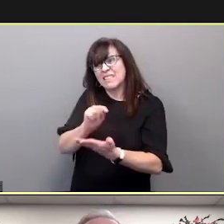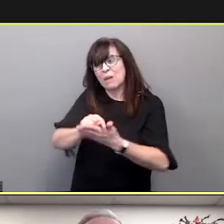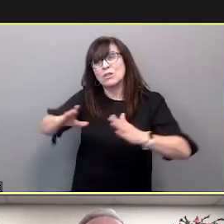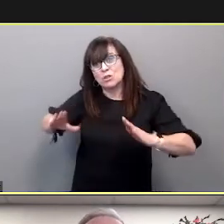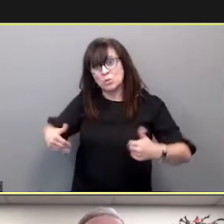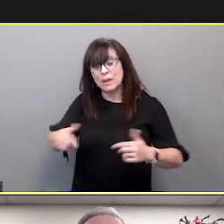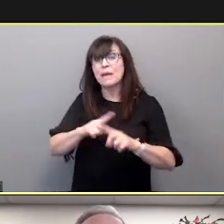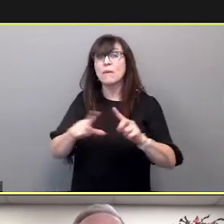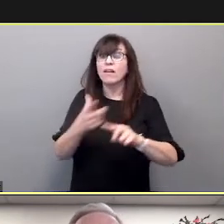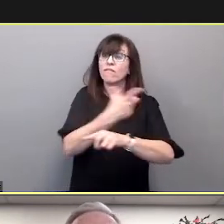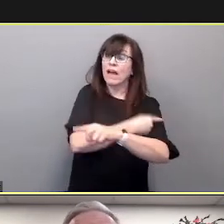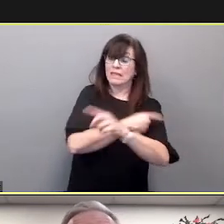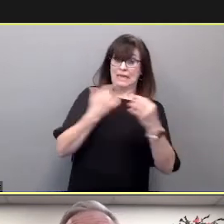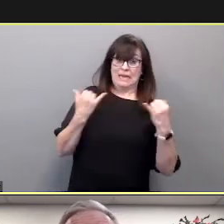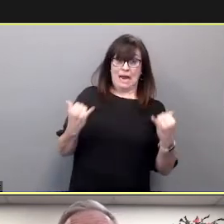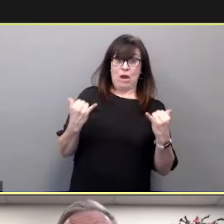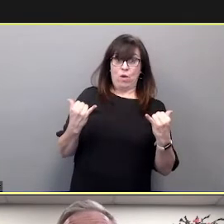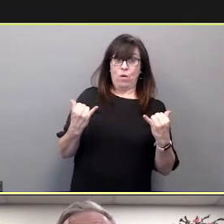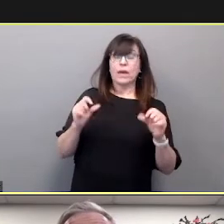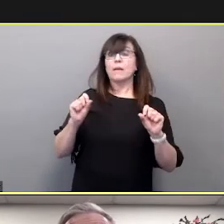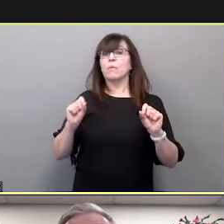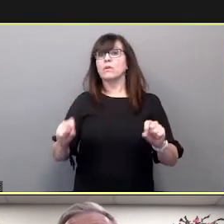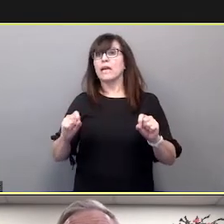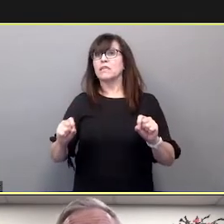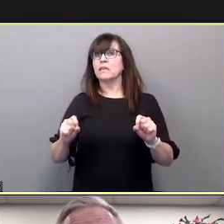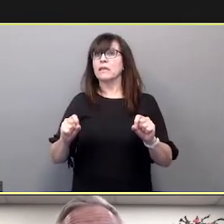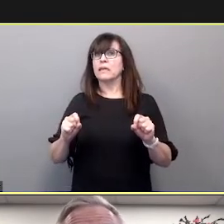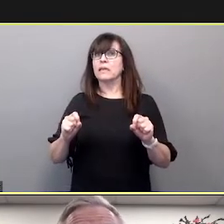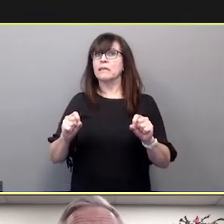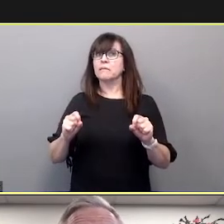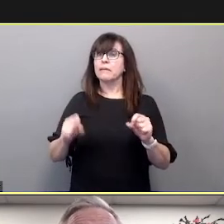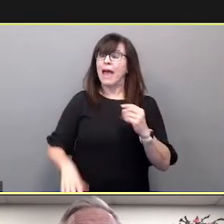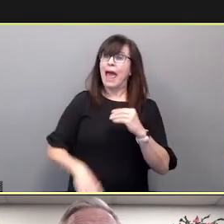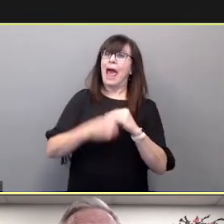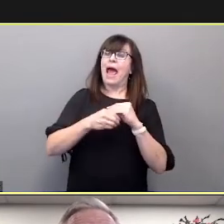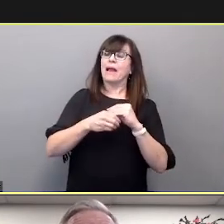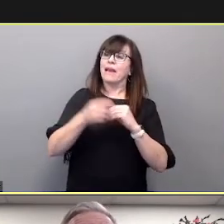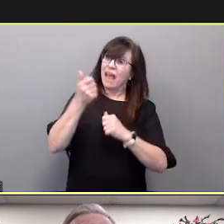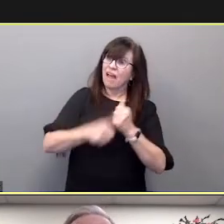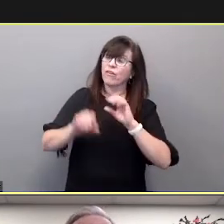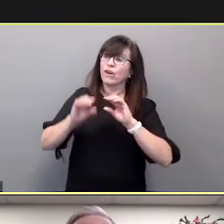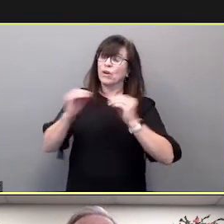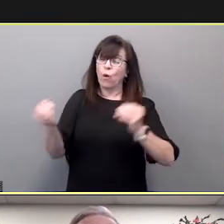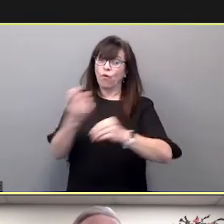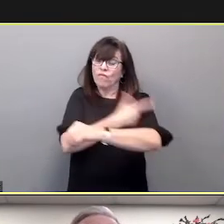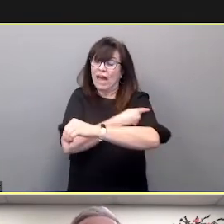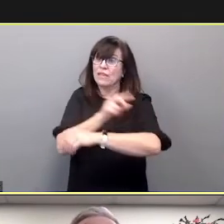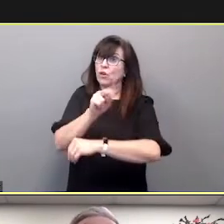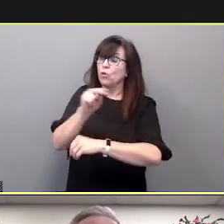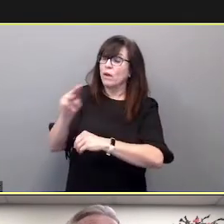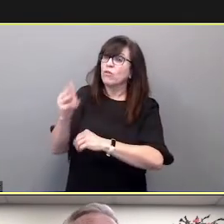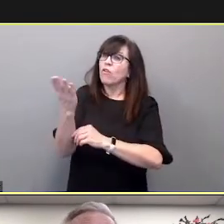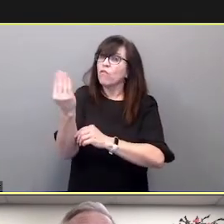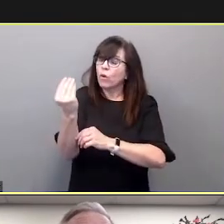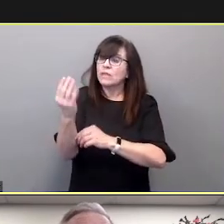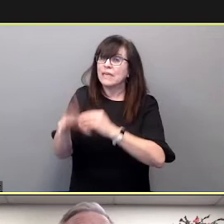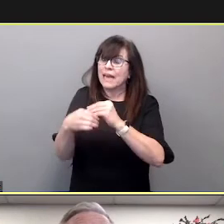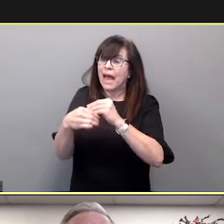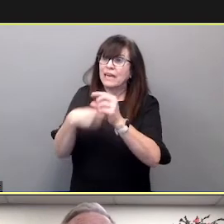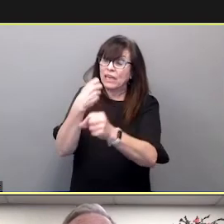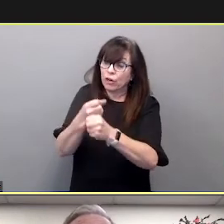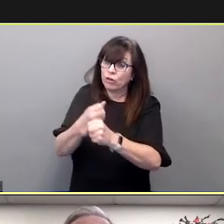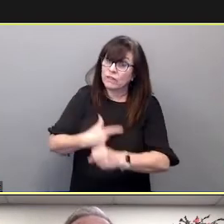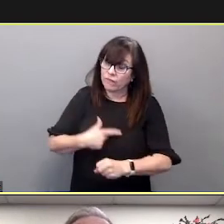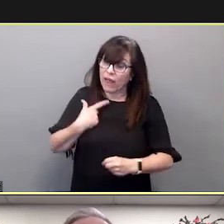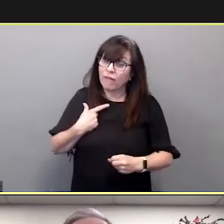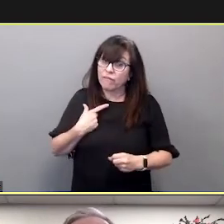getting vaccinated now can potentially buy every unvaccinated New Mexican 14 additional years of